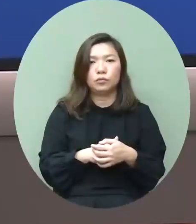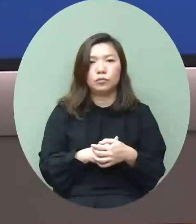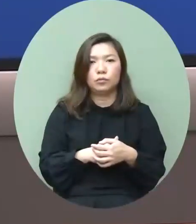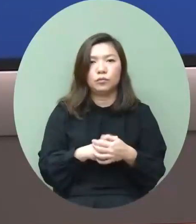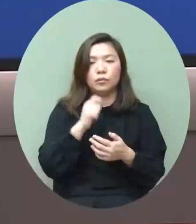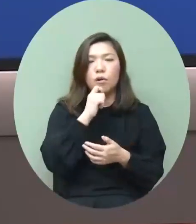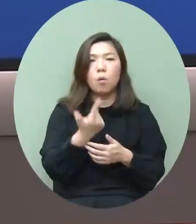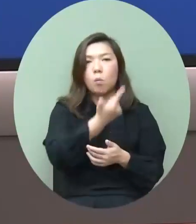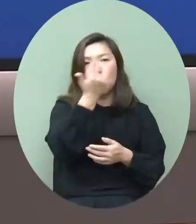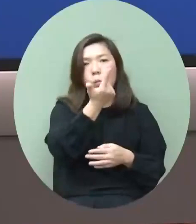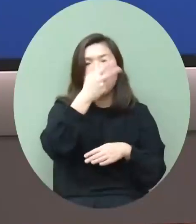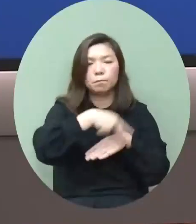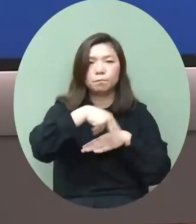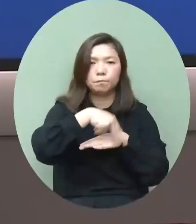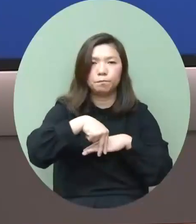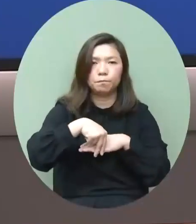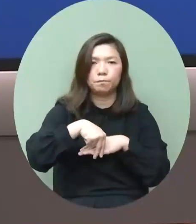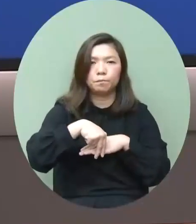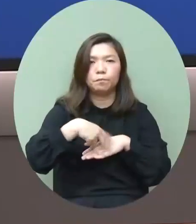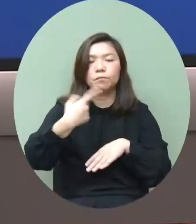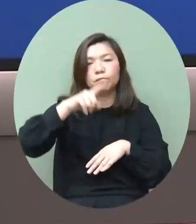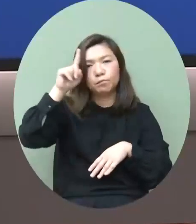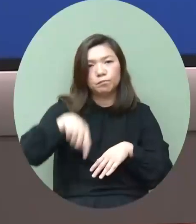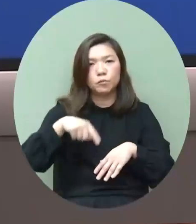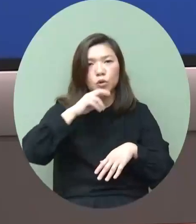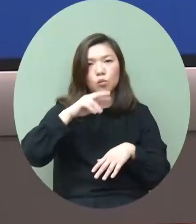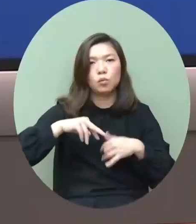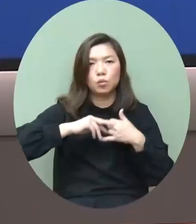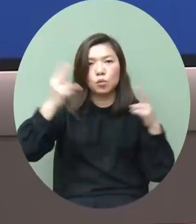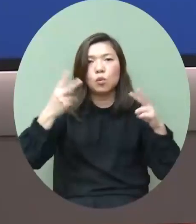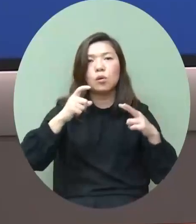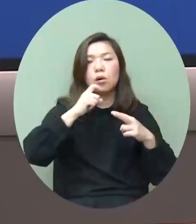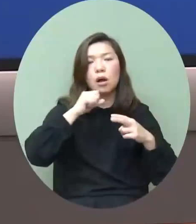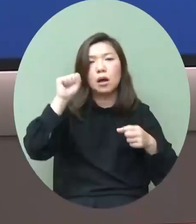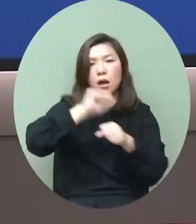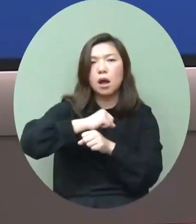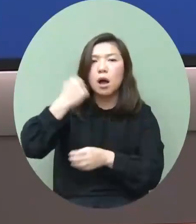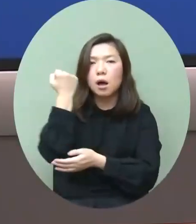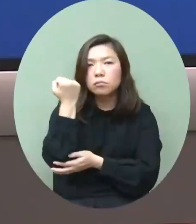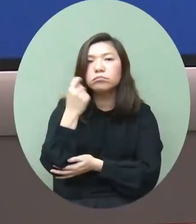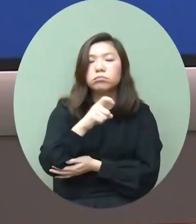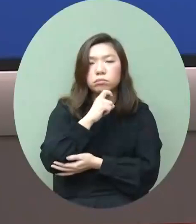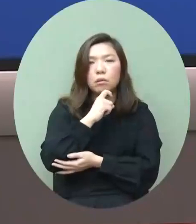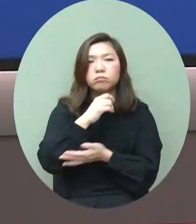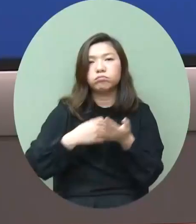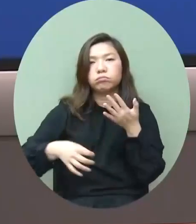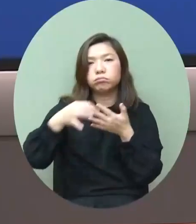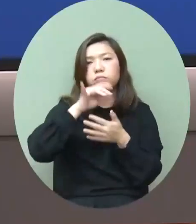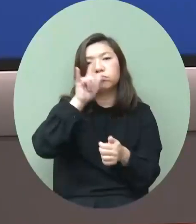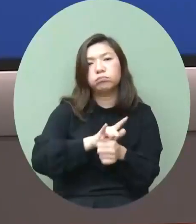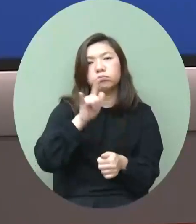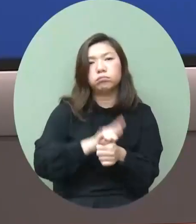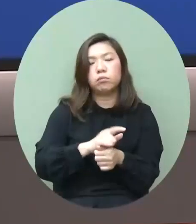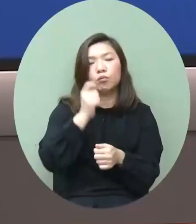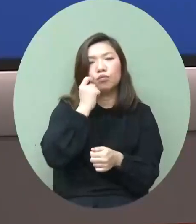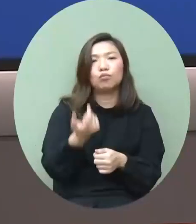introduced we have improved we have enhanced in order to safeguard the health and safety of the elderly people and we will continue to